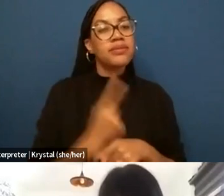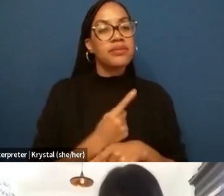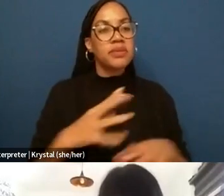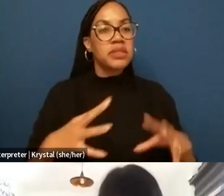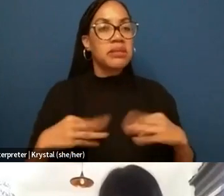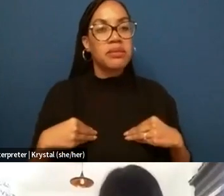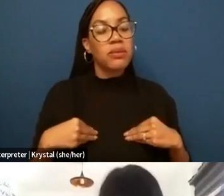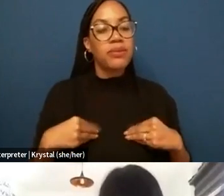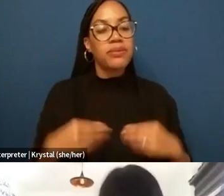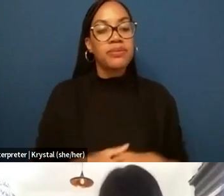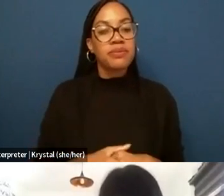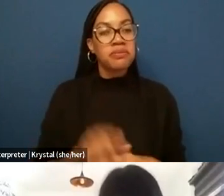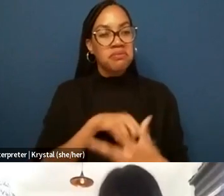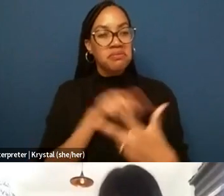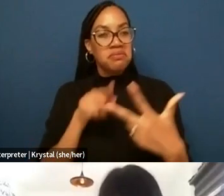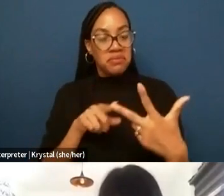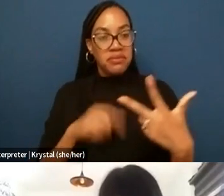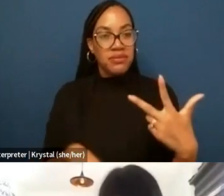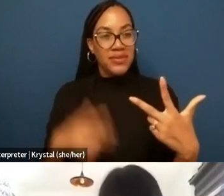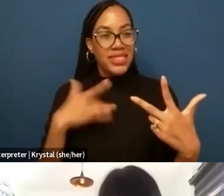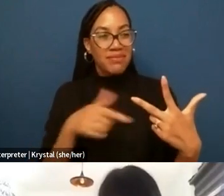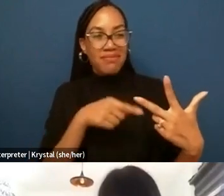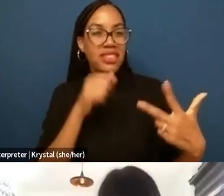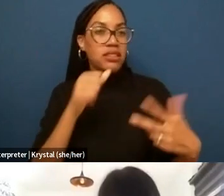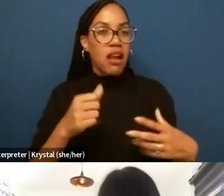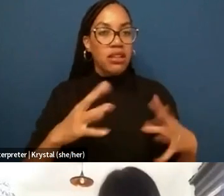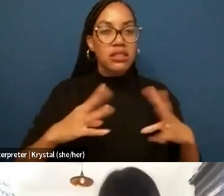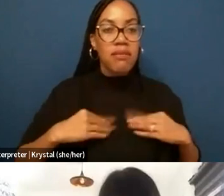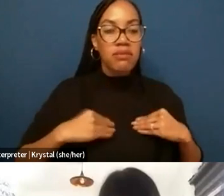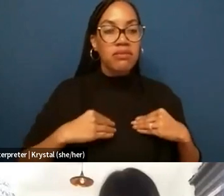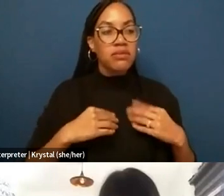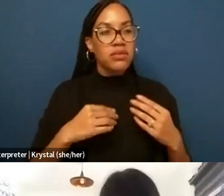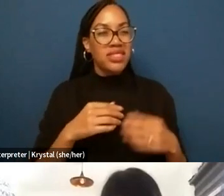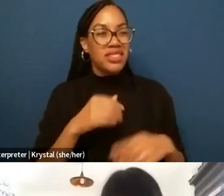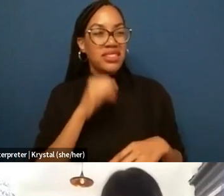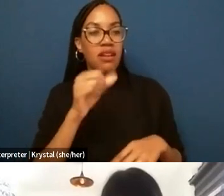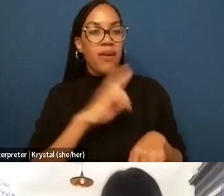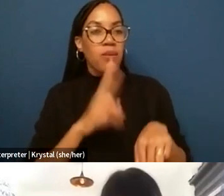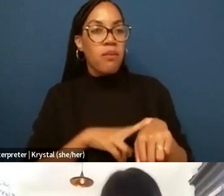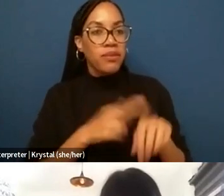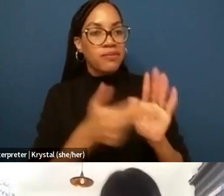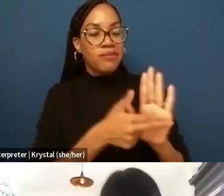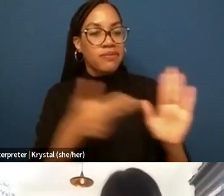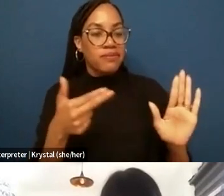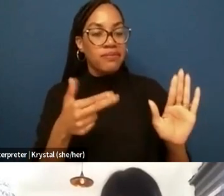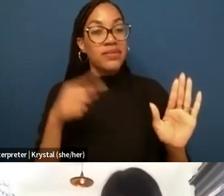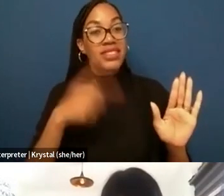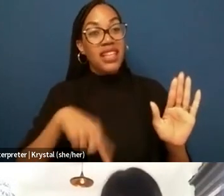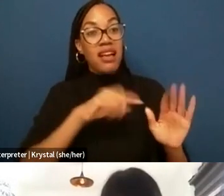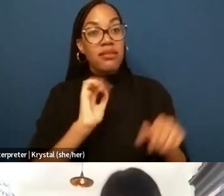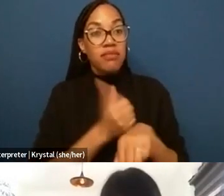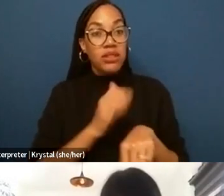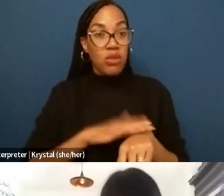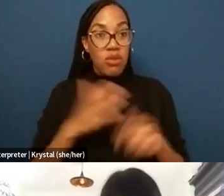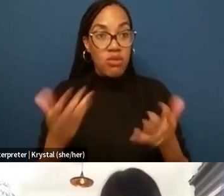With all of that, what is deemed as acceptable or normal is often based on the values, beliefs,